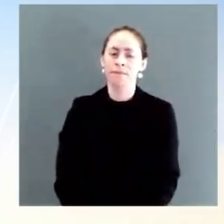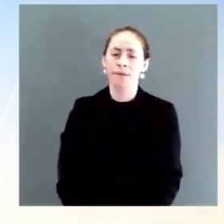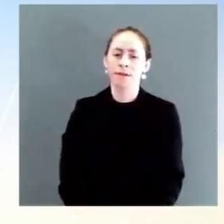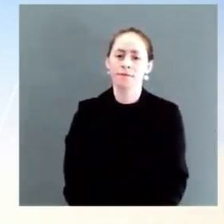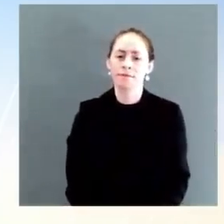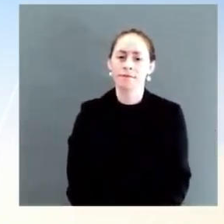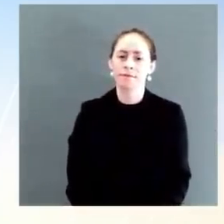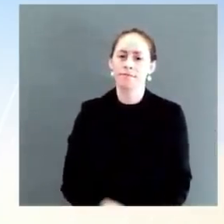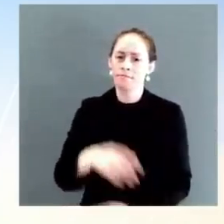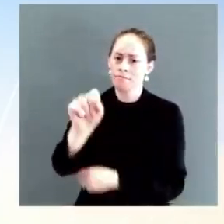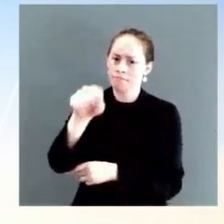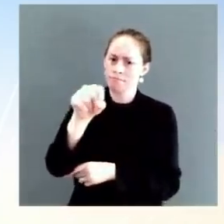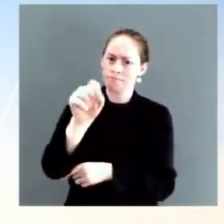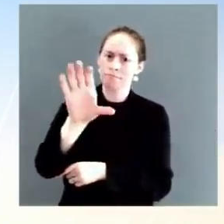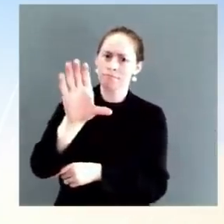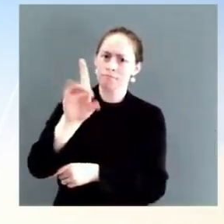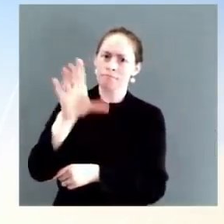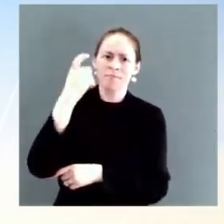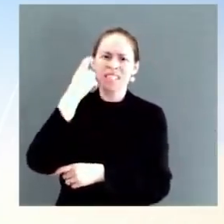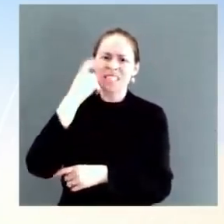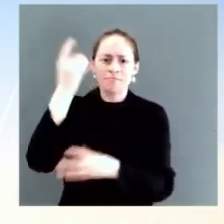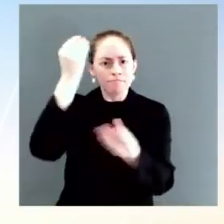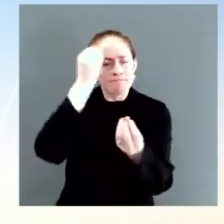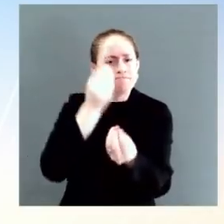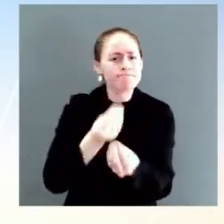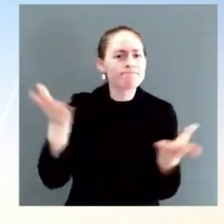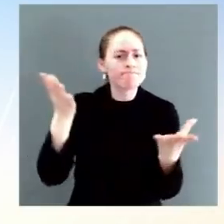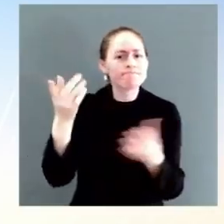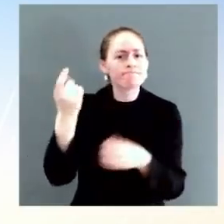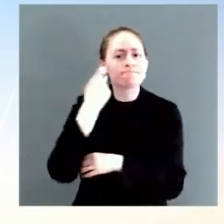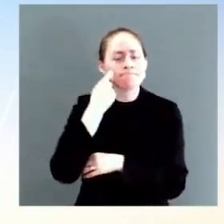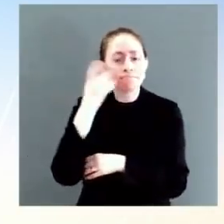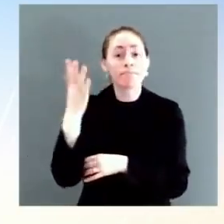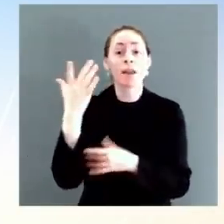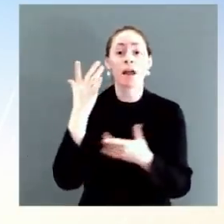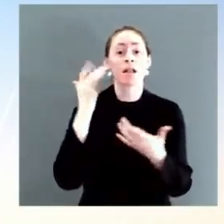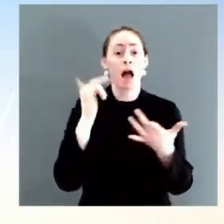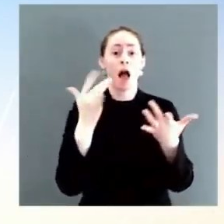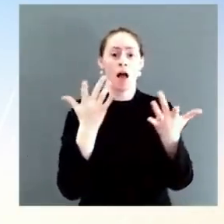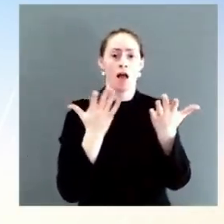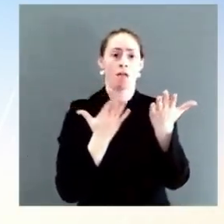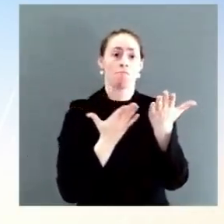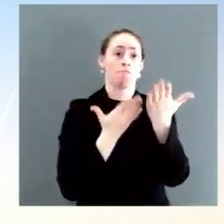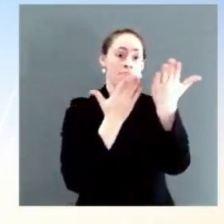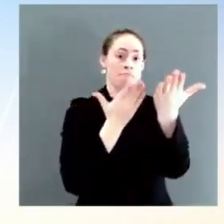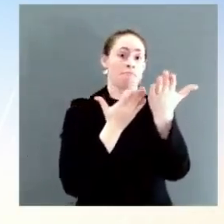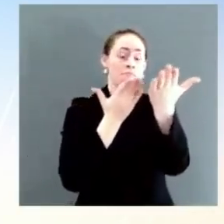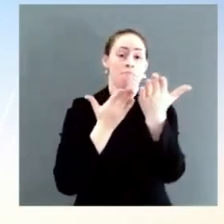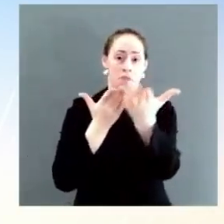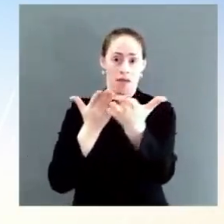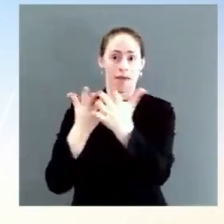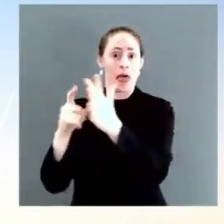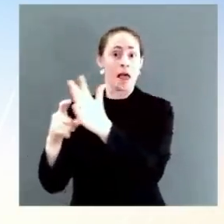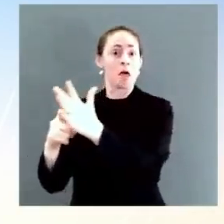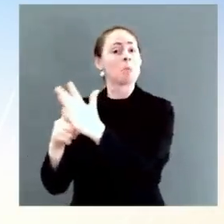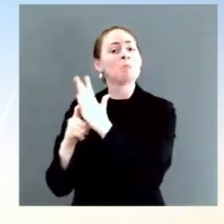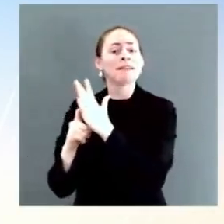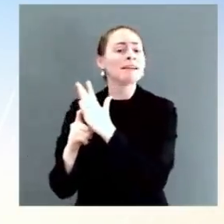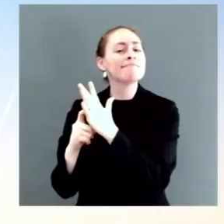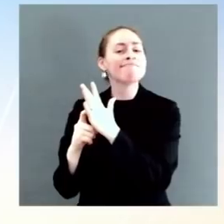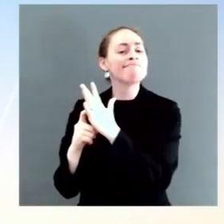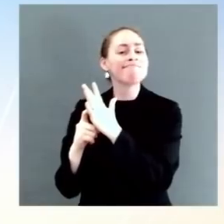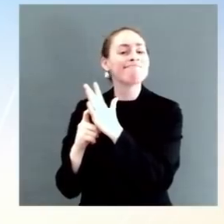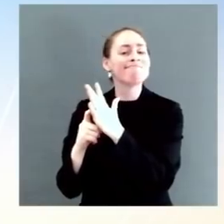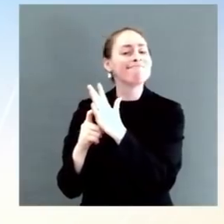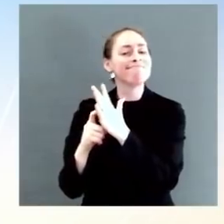versus requirements. Sometimes a challenge is implementation and how you would implement things, but we're going to continue to rely on them for